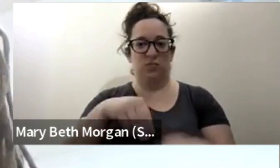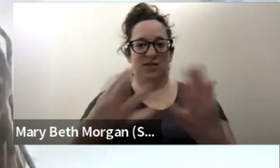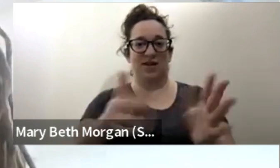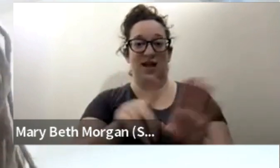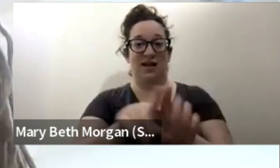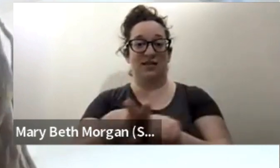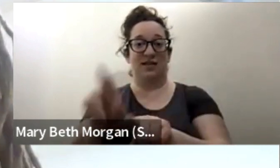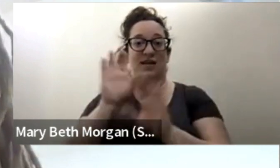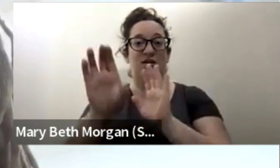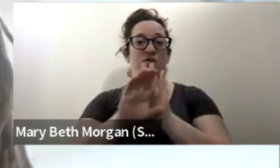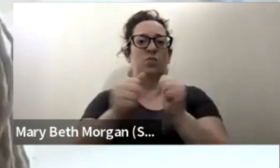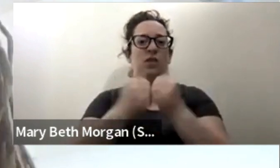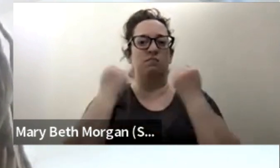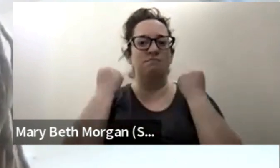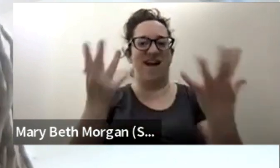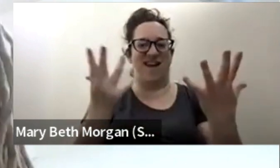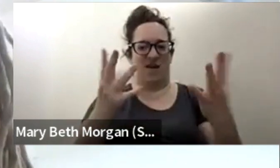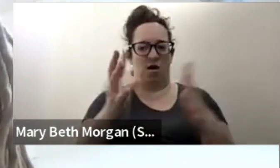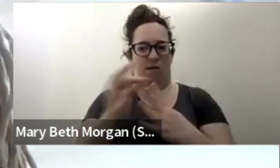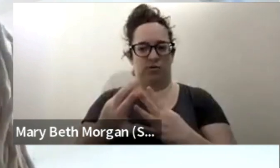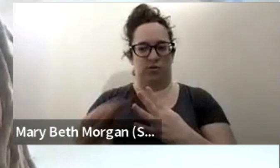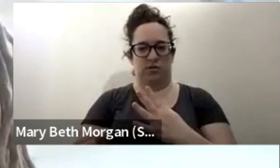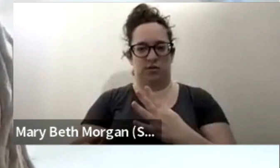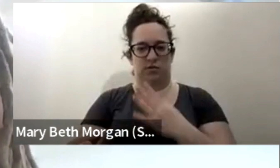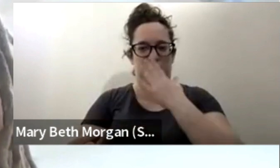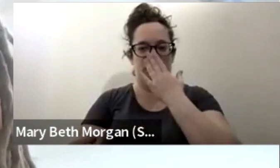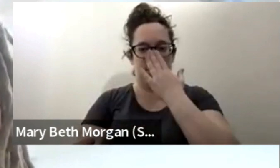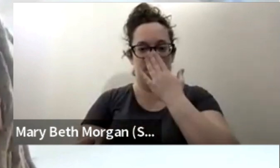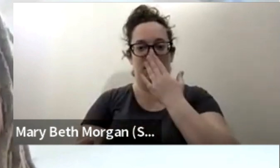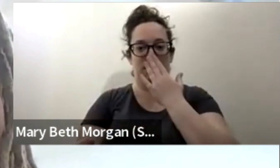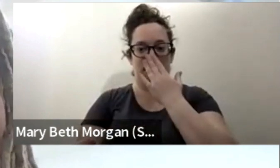Olivia is presented as a character with tons of options.